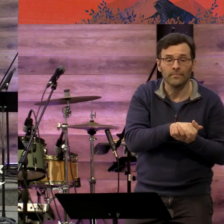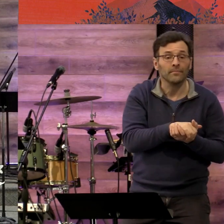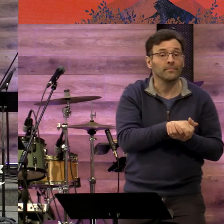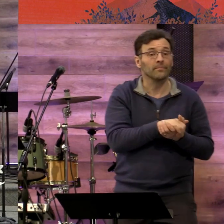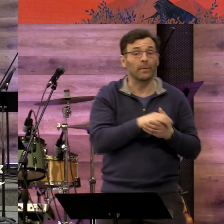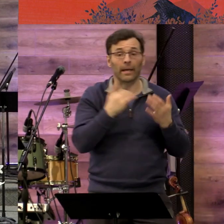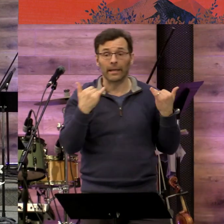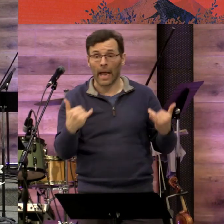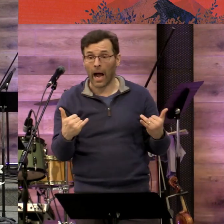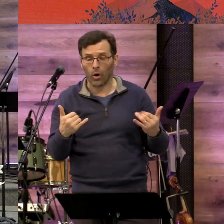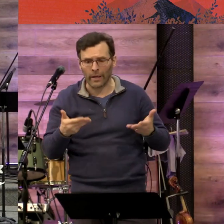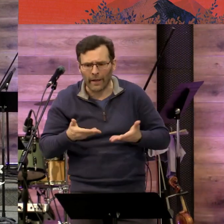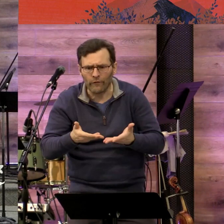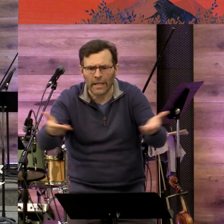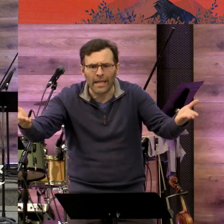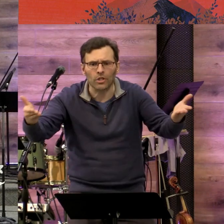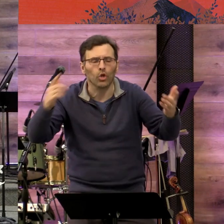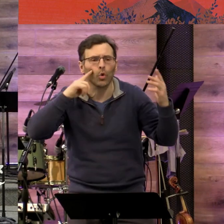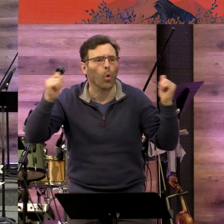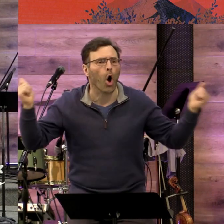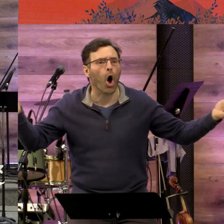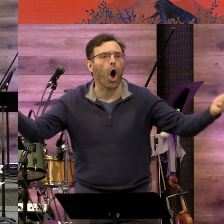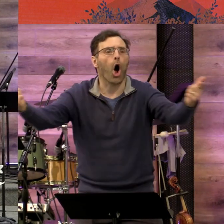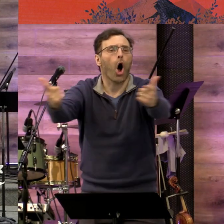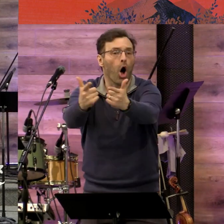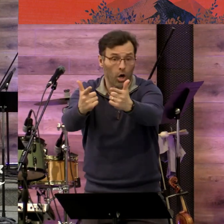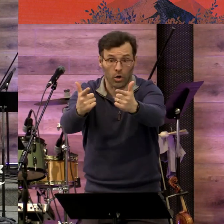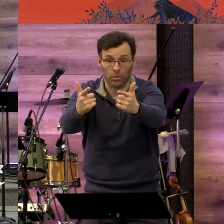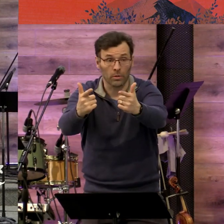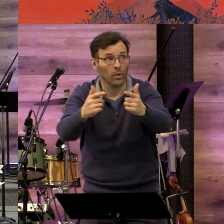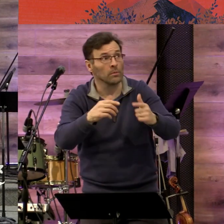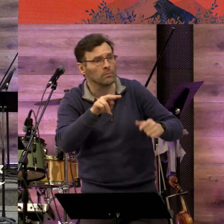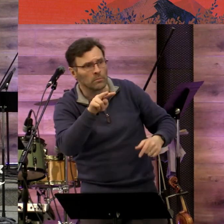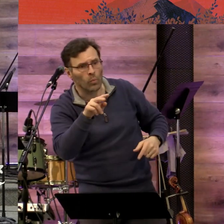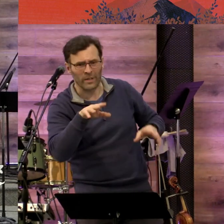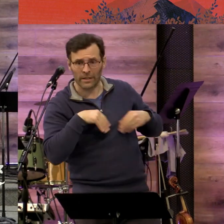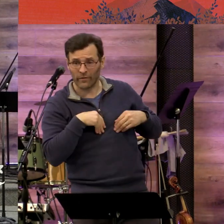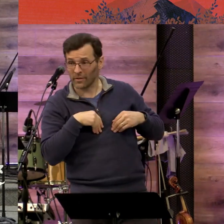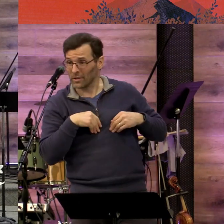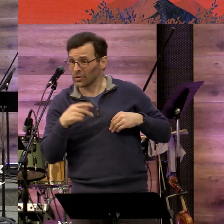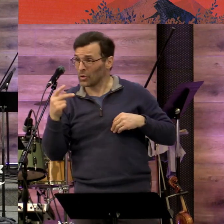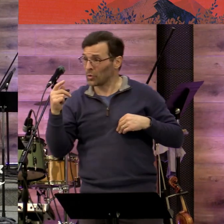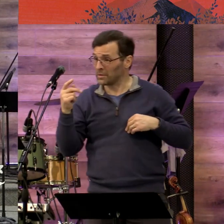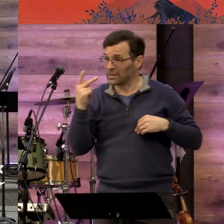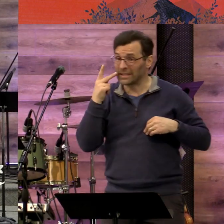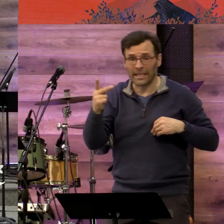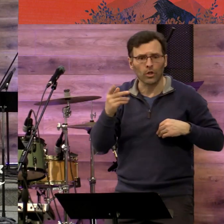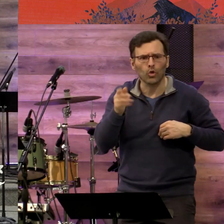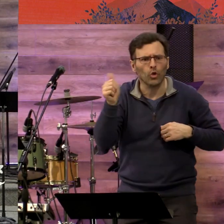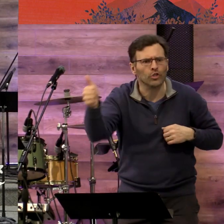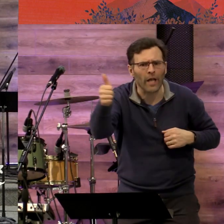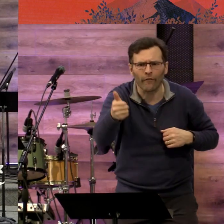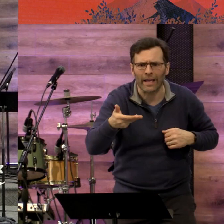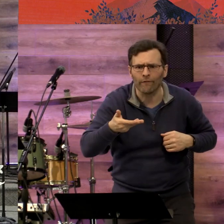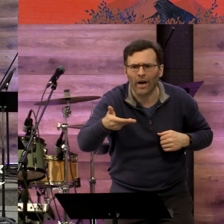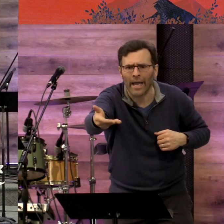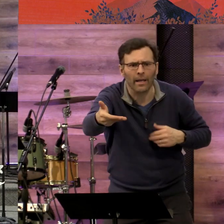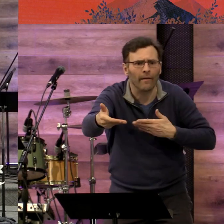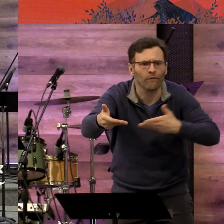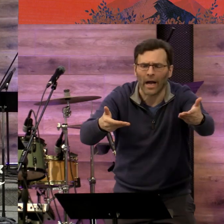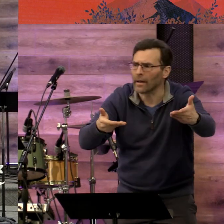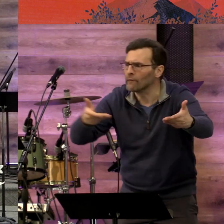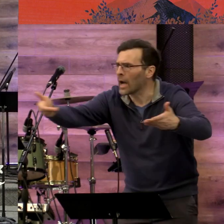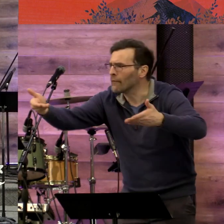this invitation is given to all who will receive him. Do you hear the invitation given to you and to me in this